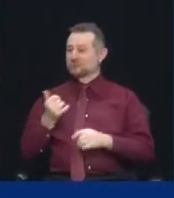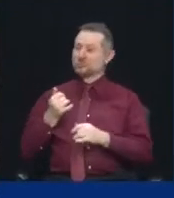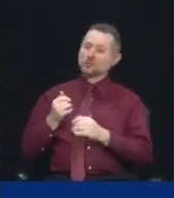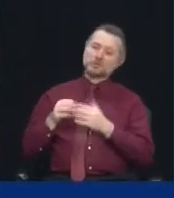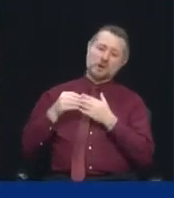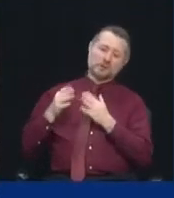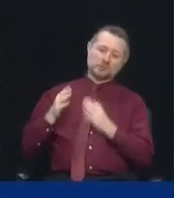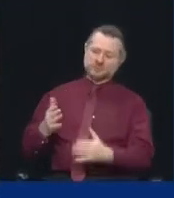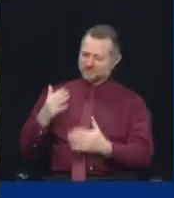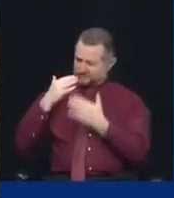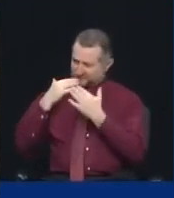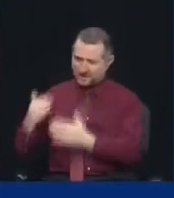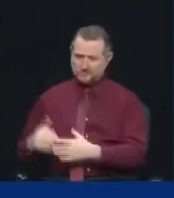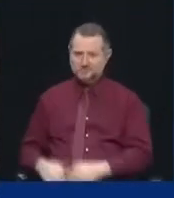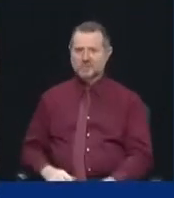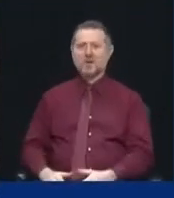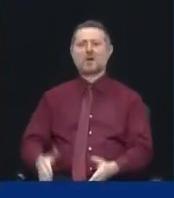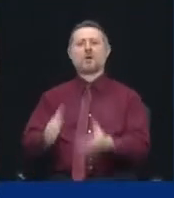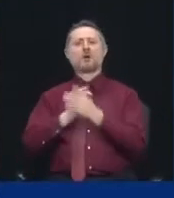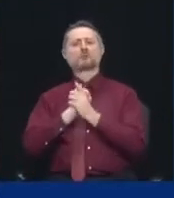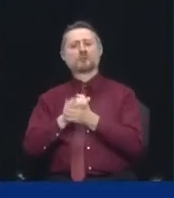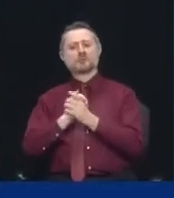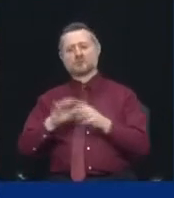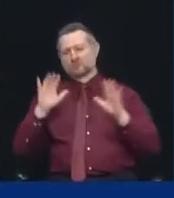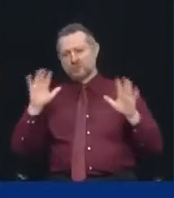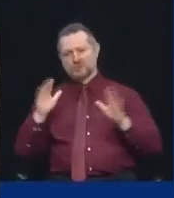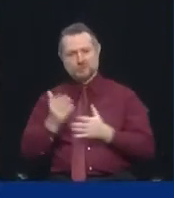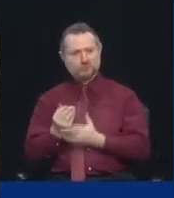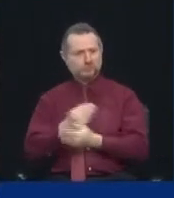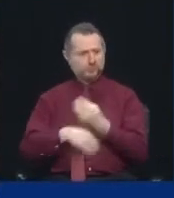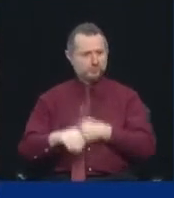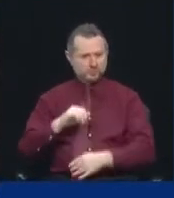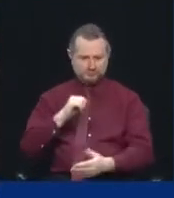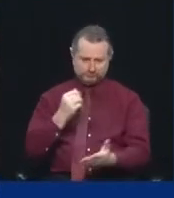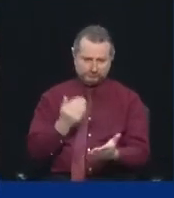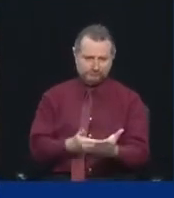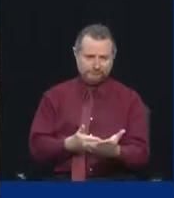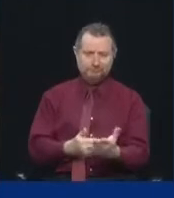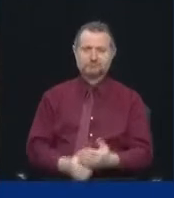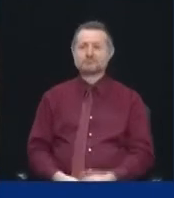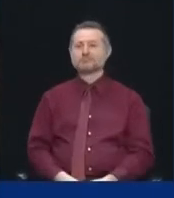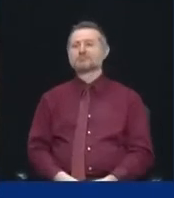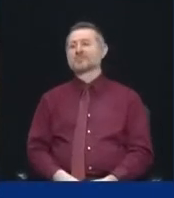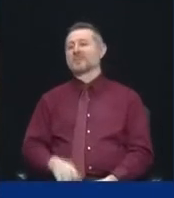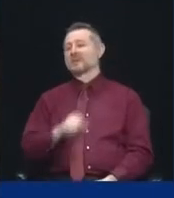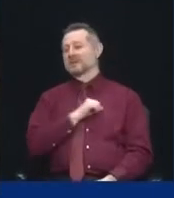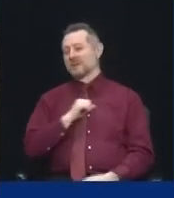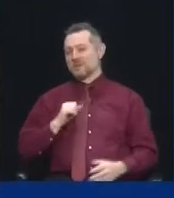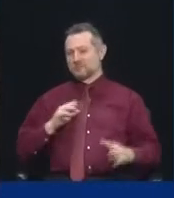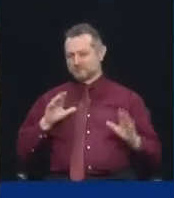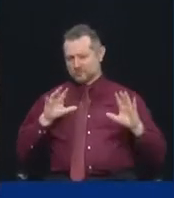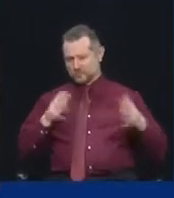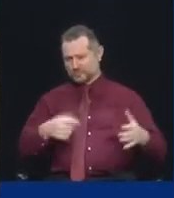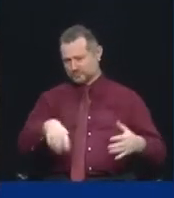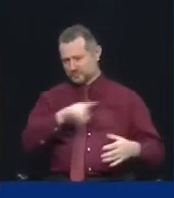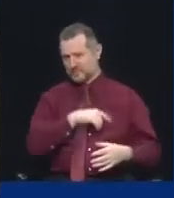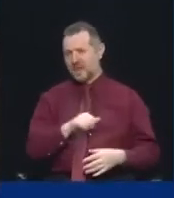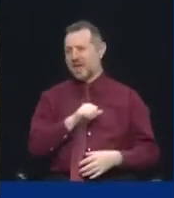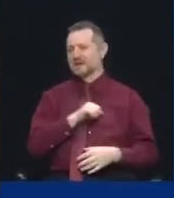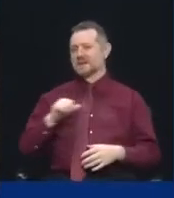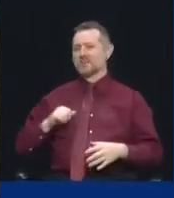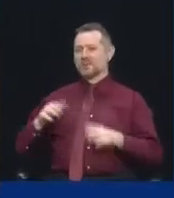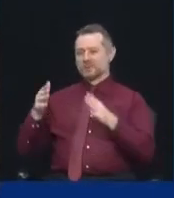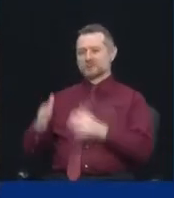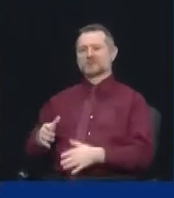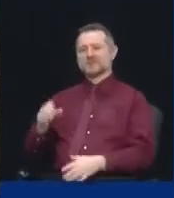again, congratulations on a great budget for the Senate and for all their members. Assemblyman Sage, thank you very